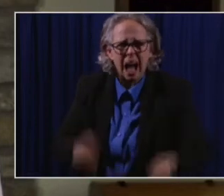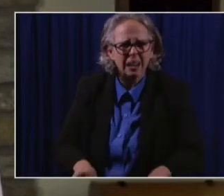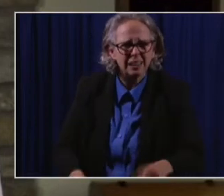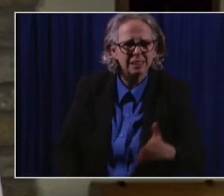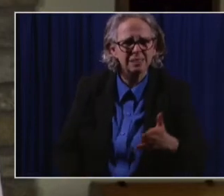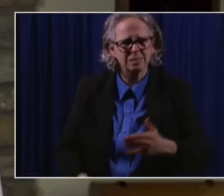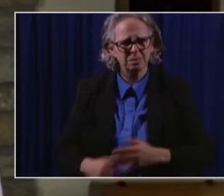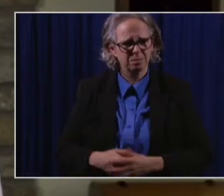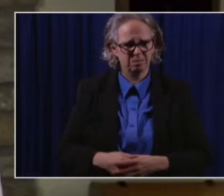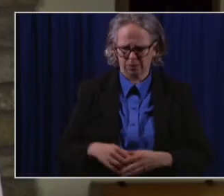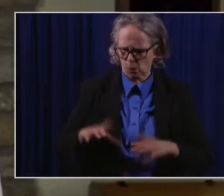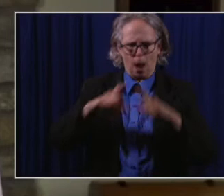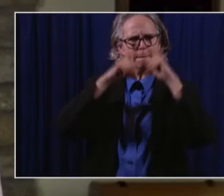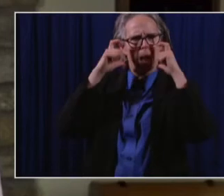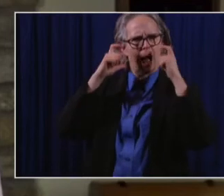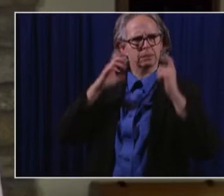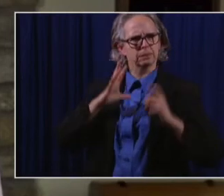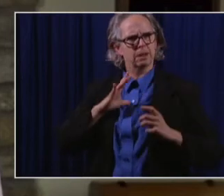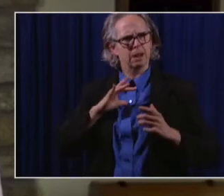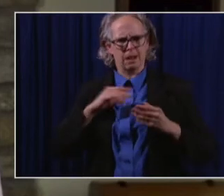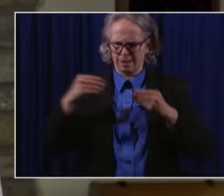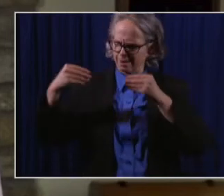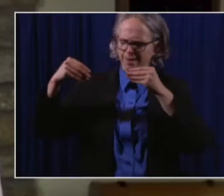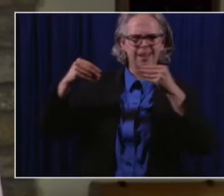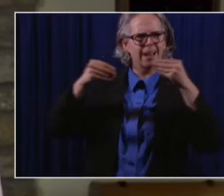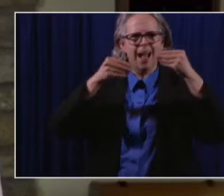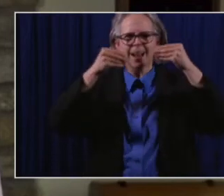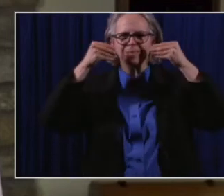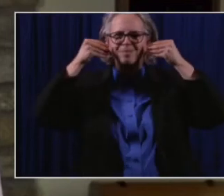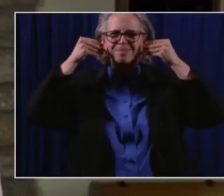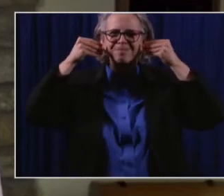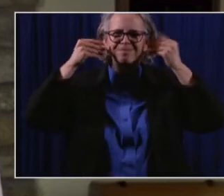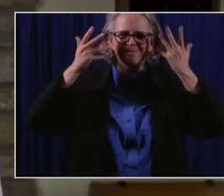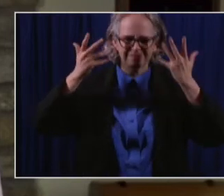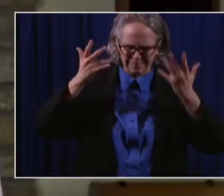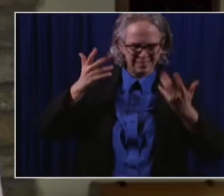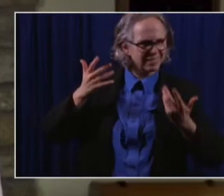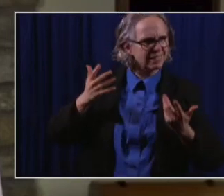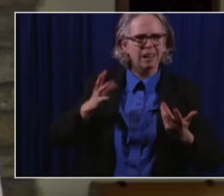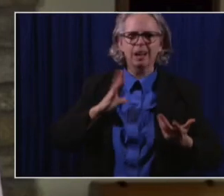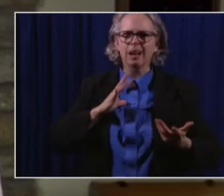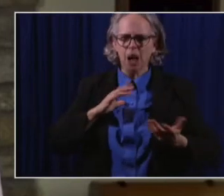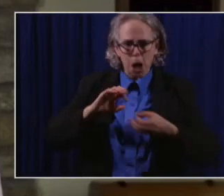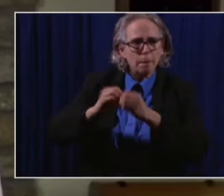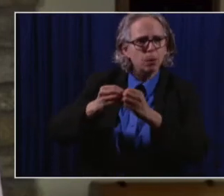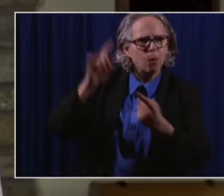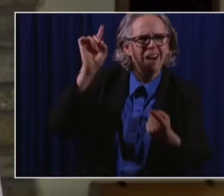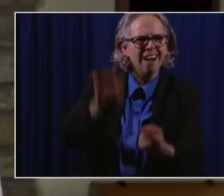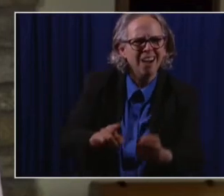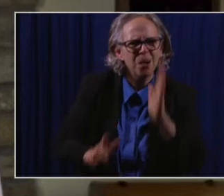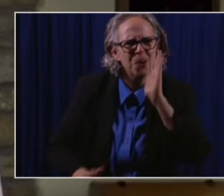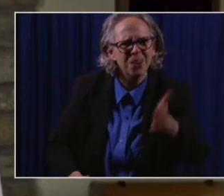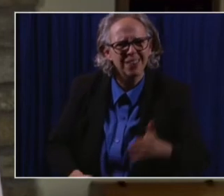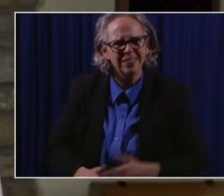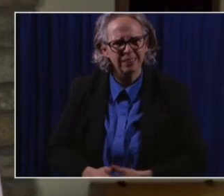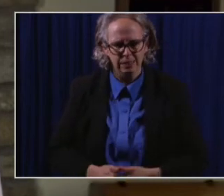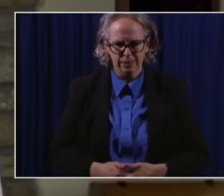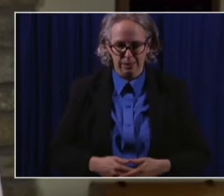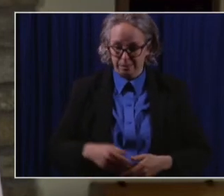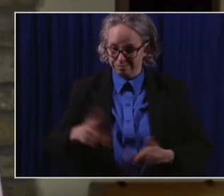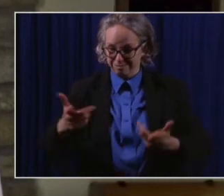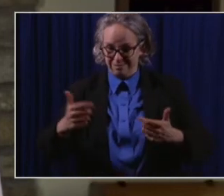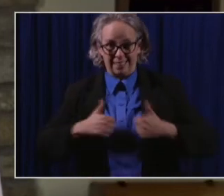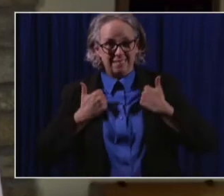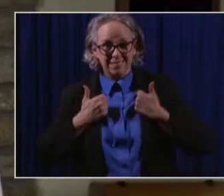within ourselves the power to live with this, which is really what we have to do. So